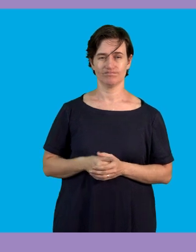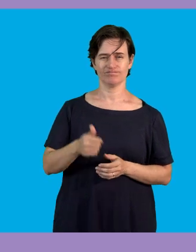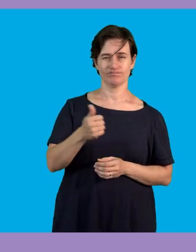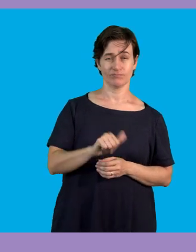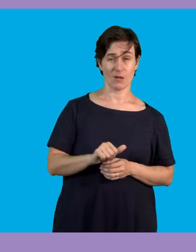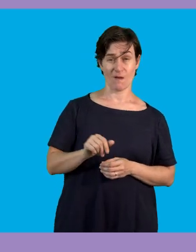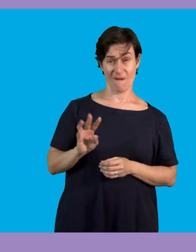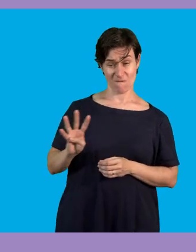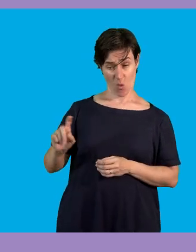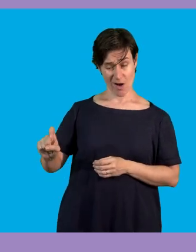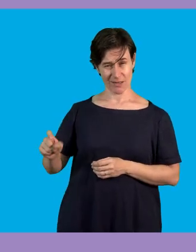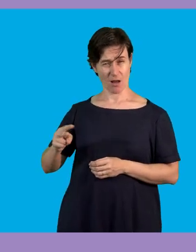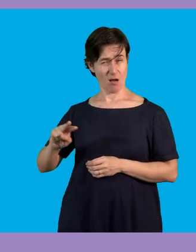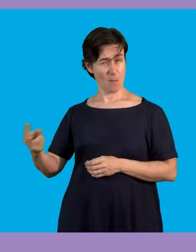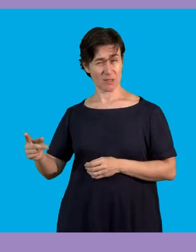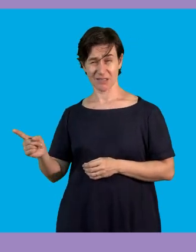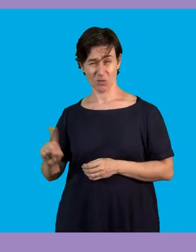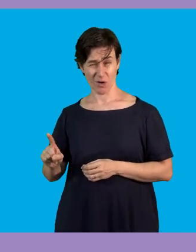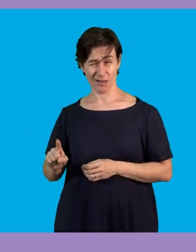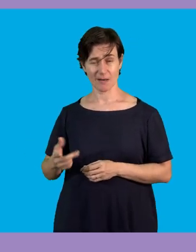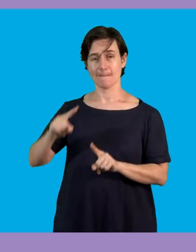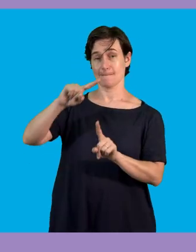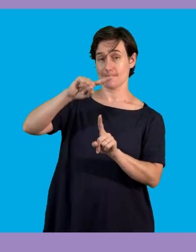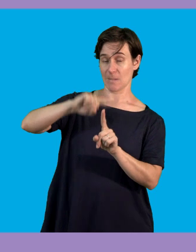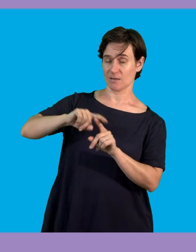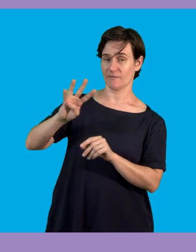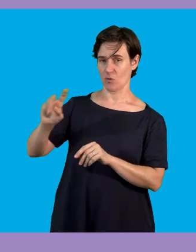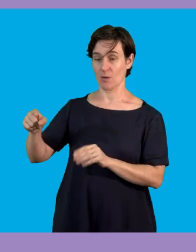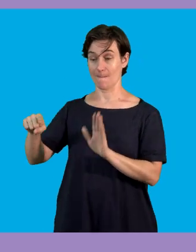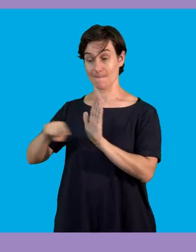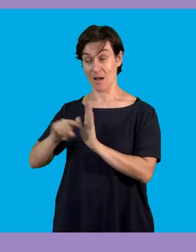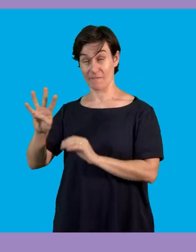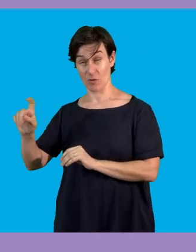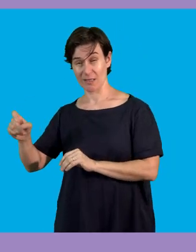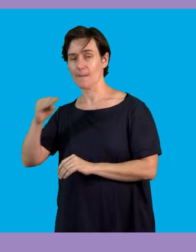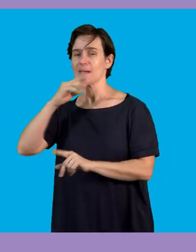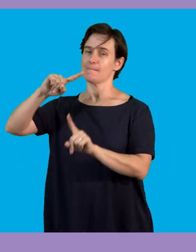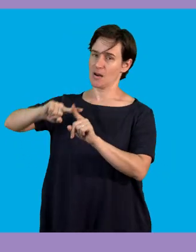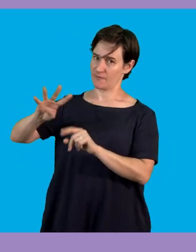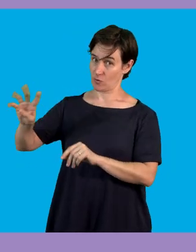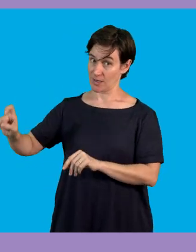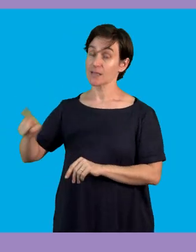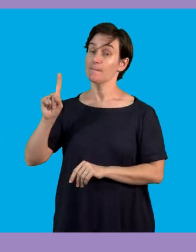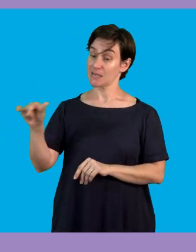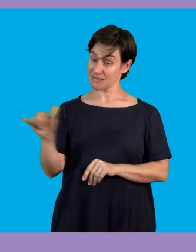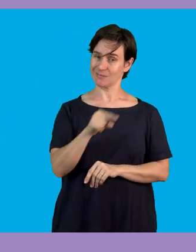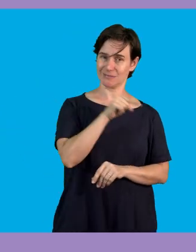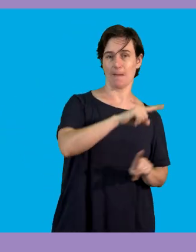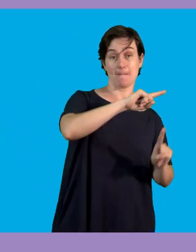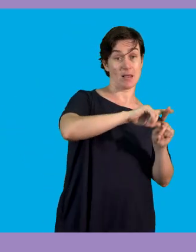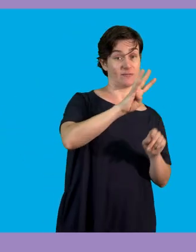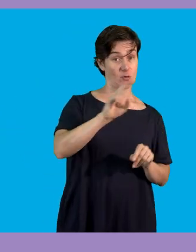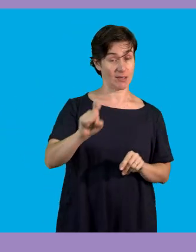additive inverse of 4x would be plus 4x and plus 4x on the left as